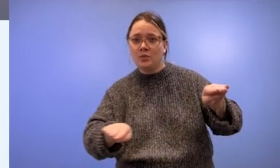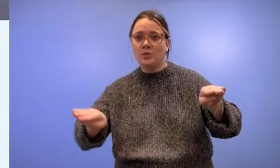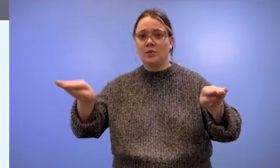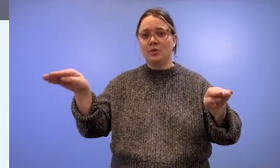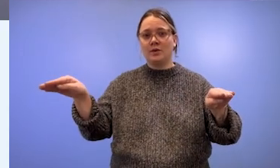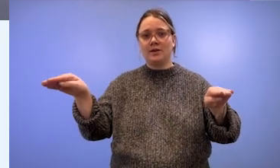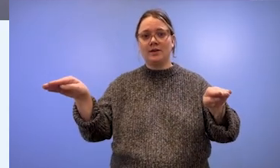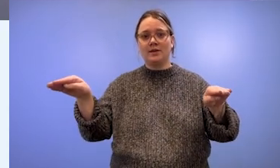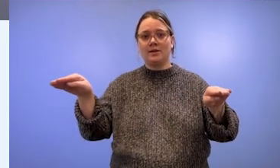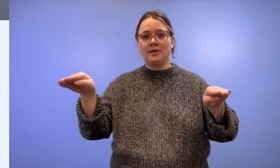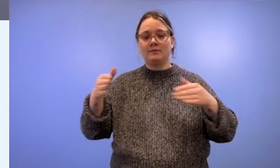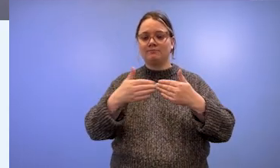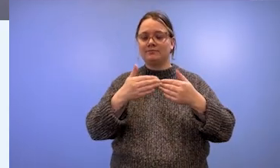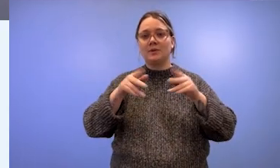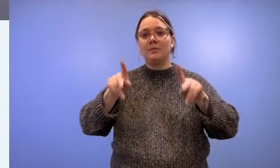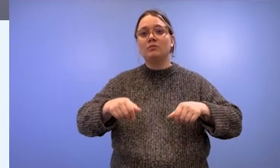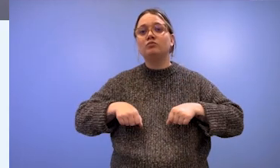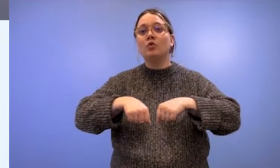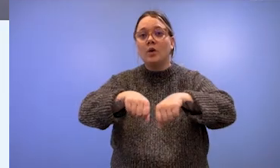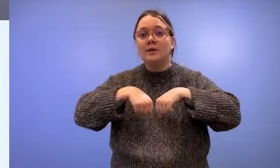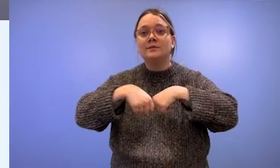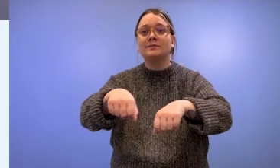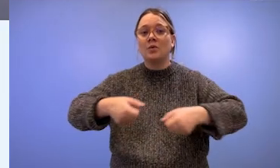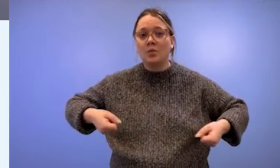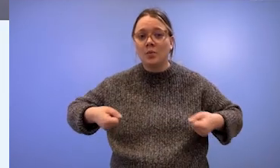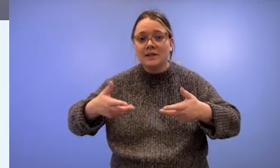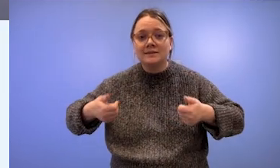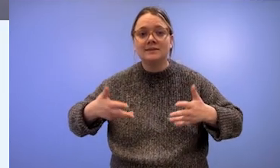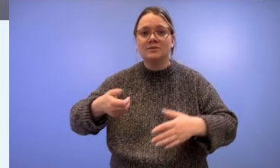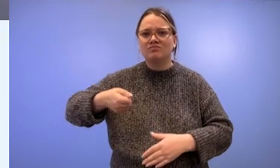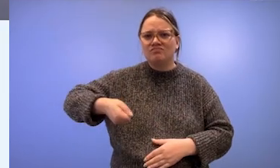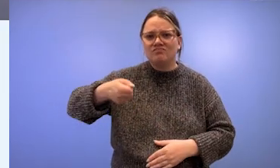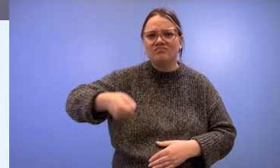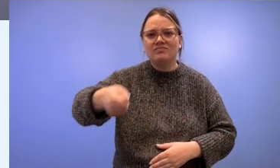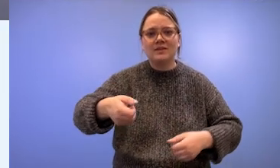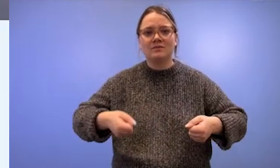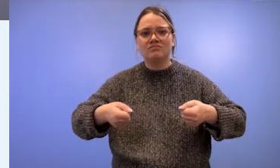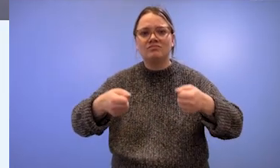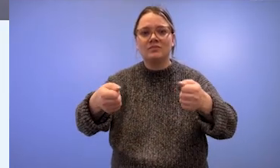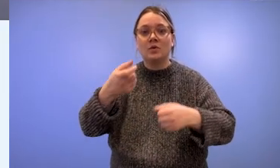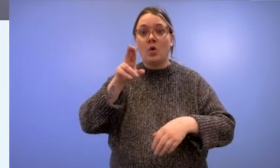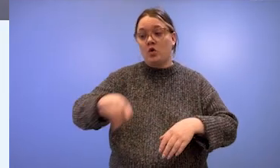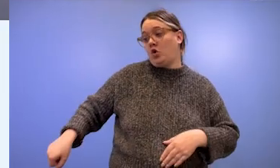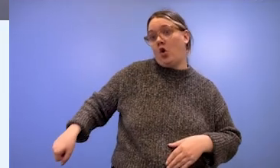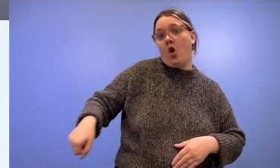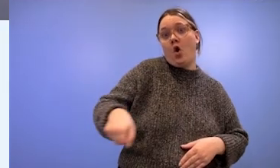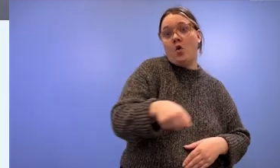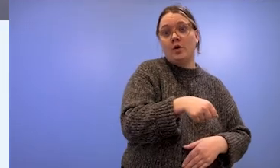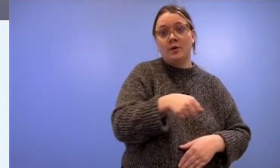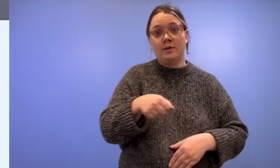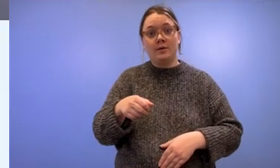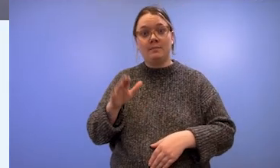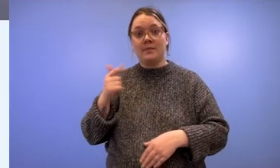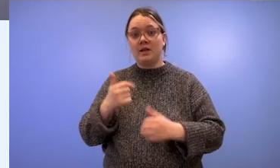on sidewalks make it easier for people pushing strollers, the elderly with walkers, or those rolling a bag behind them,